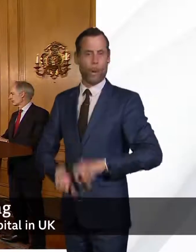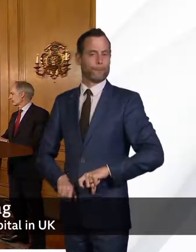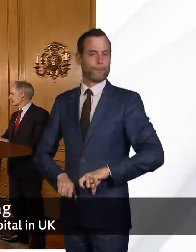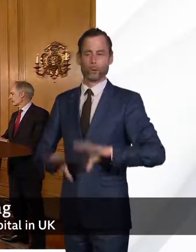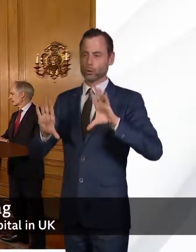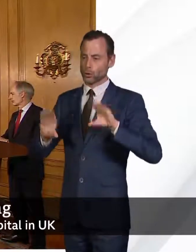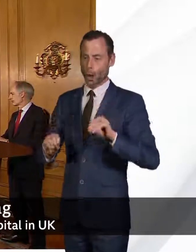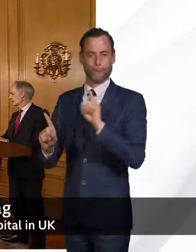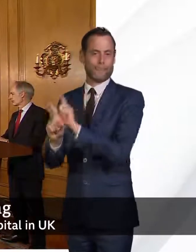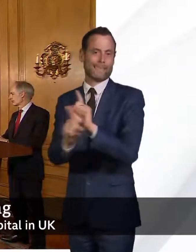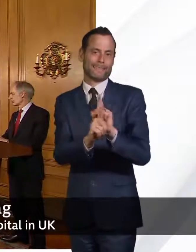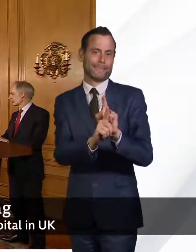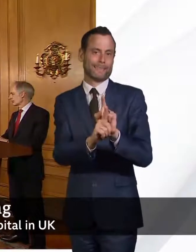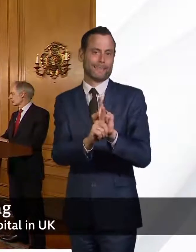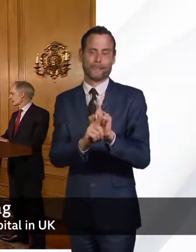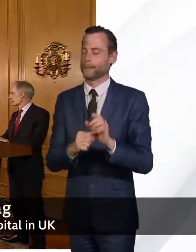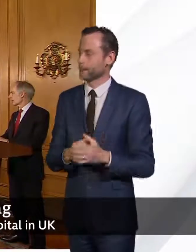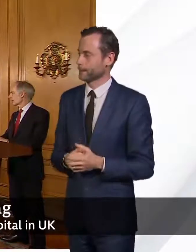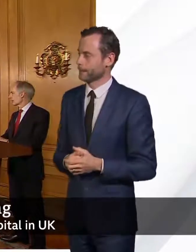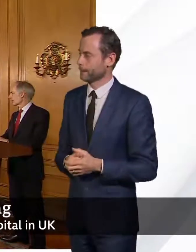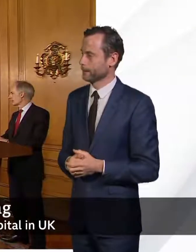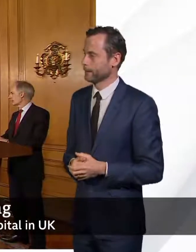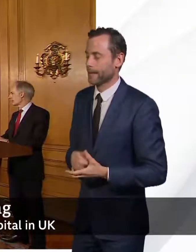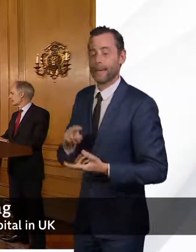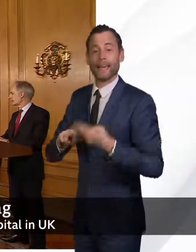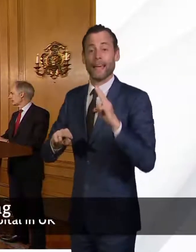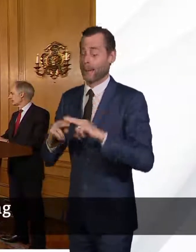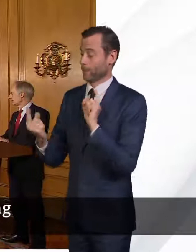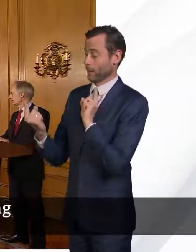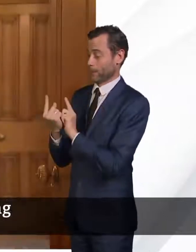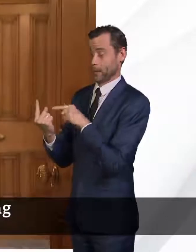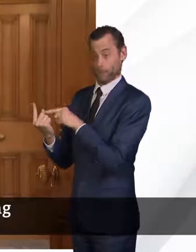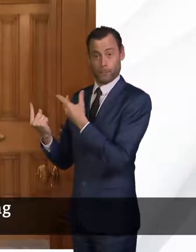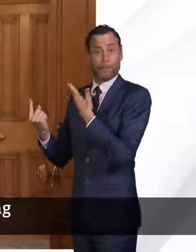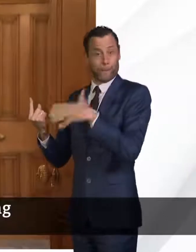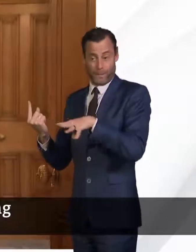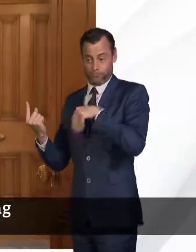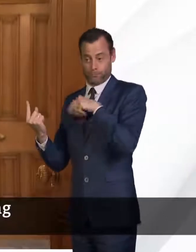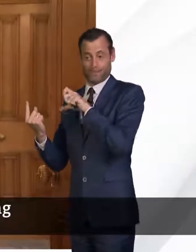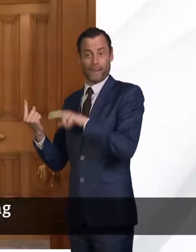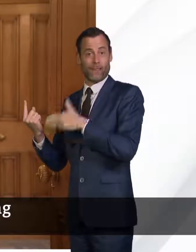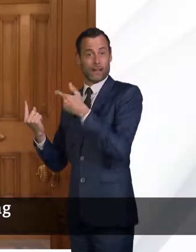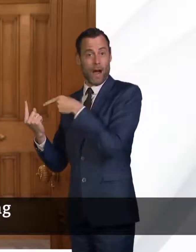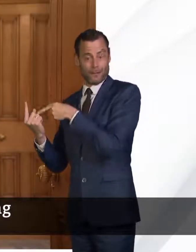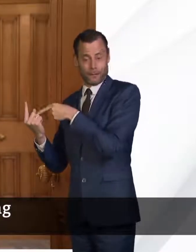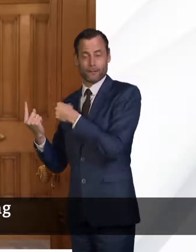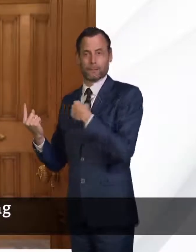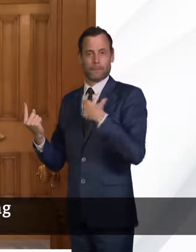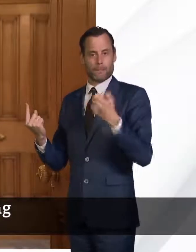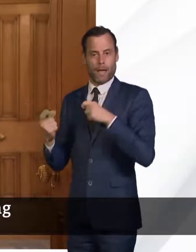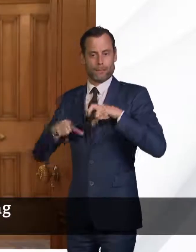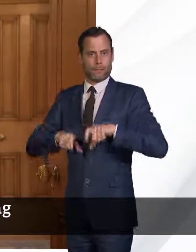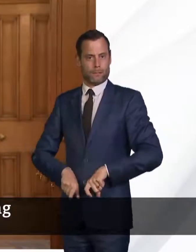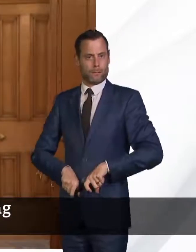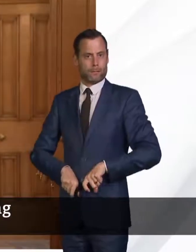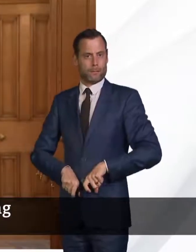also matters is if you have been in substantial contact with somebody who's tested positive, making sure we get the right rules around what that person